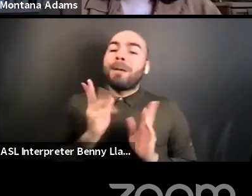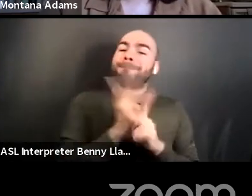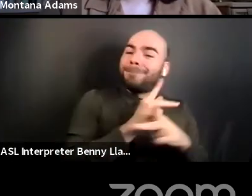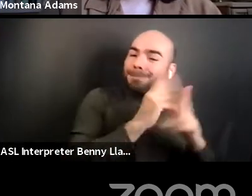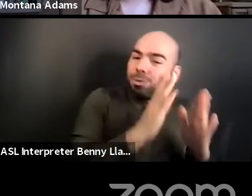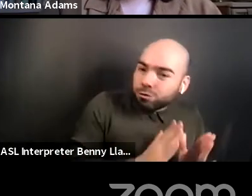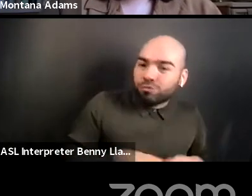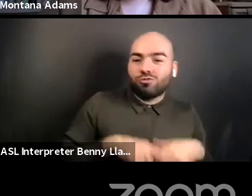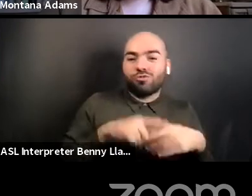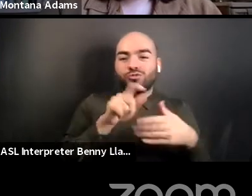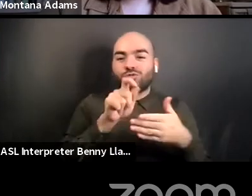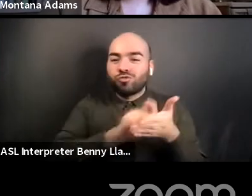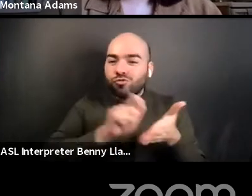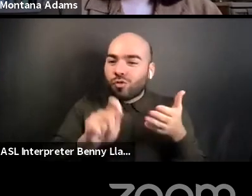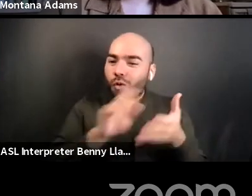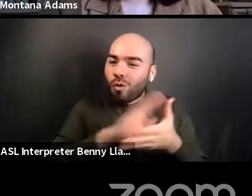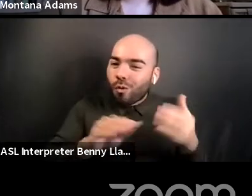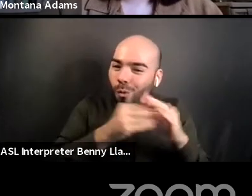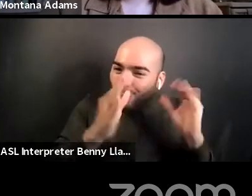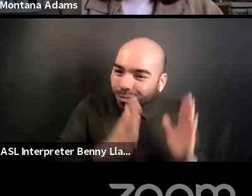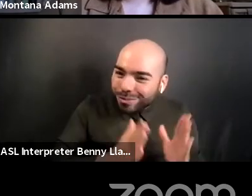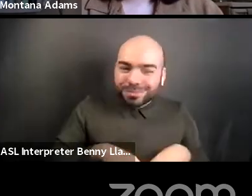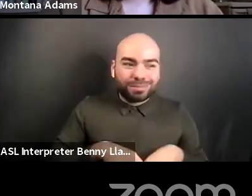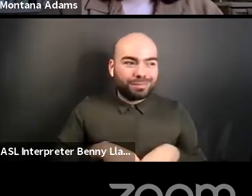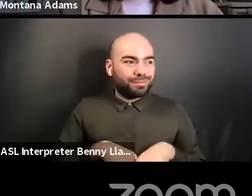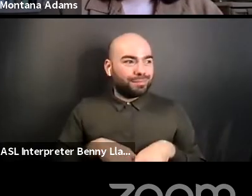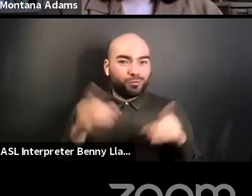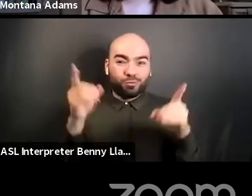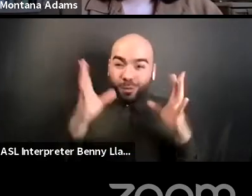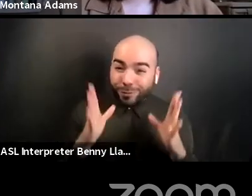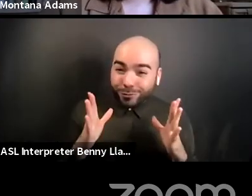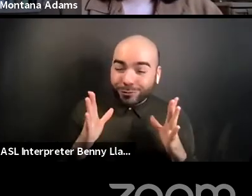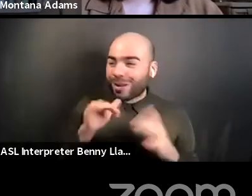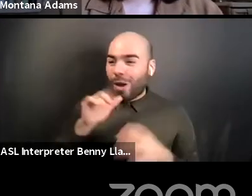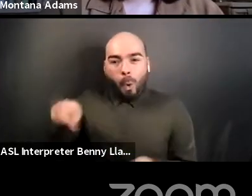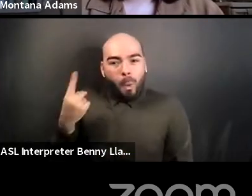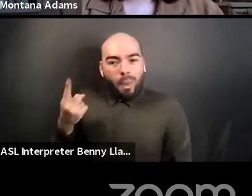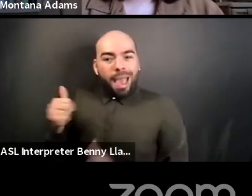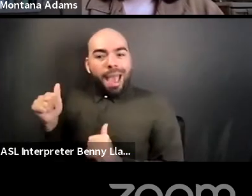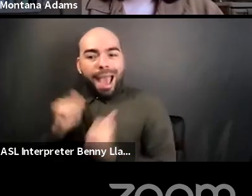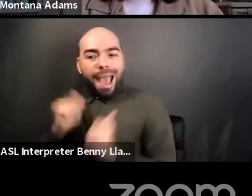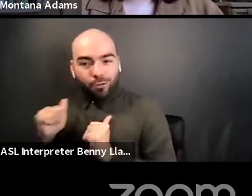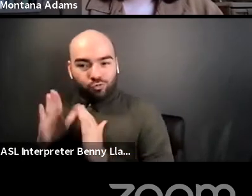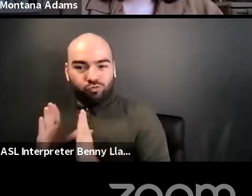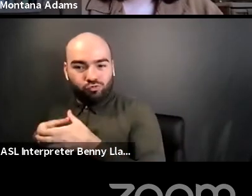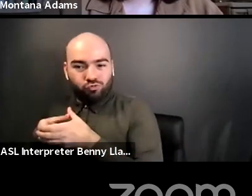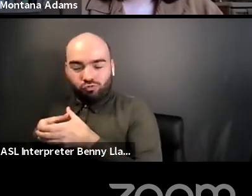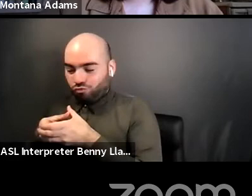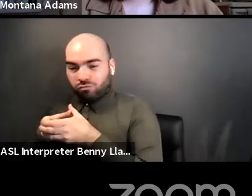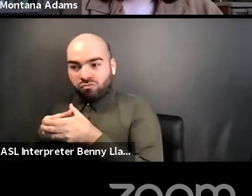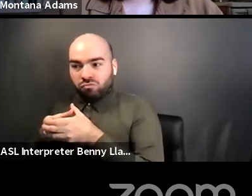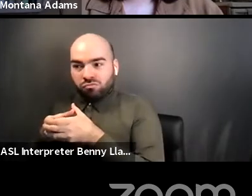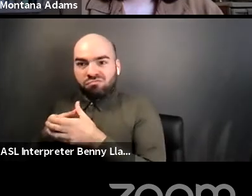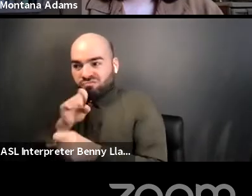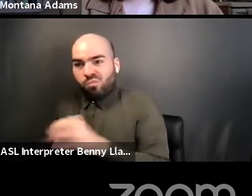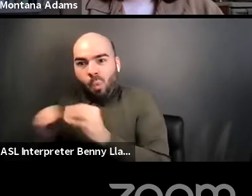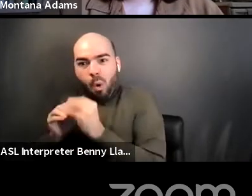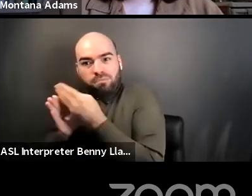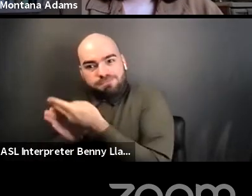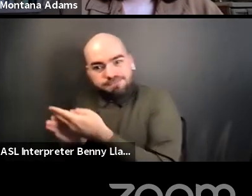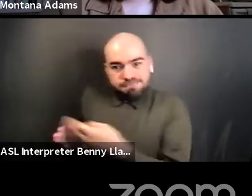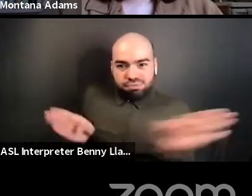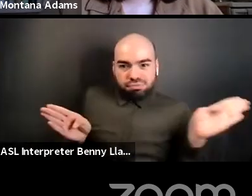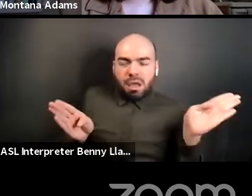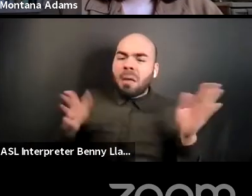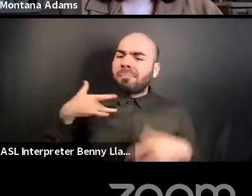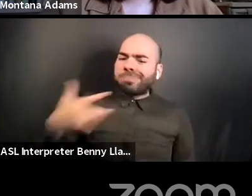that their stories are being told and told in truth. Because oftentimes, I mean, I'm pretty sure some